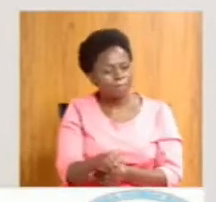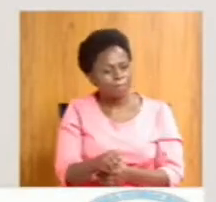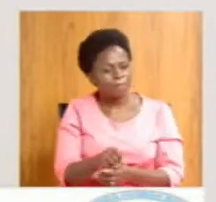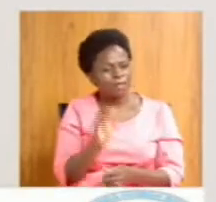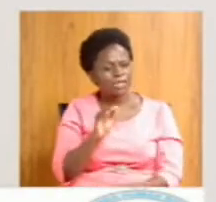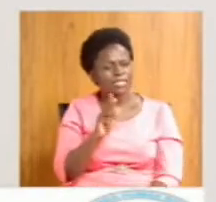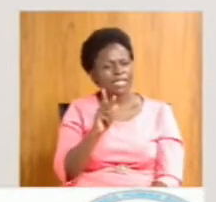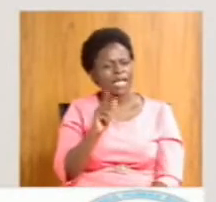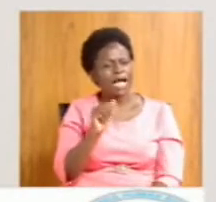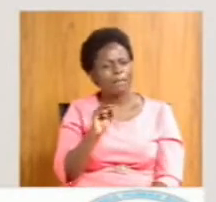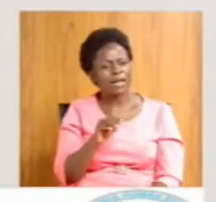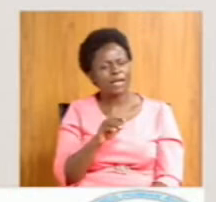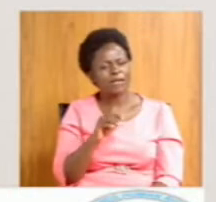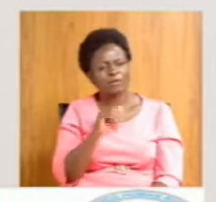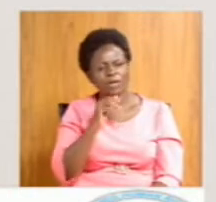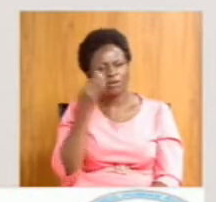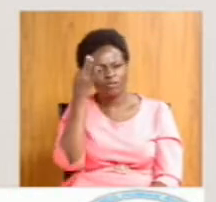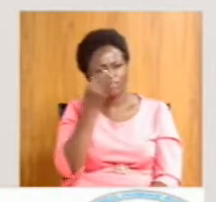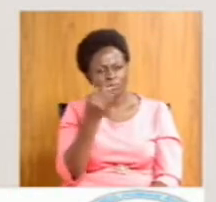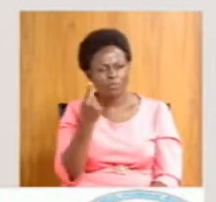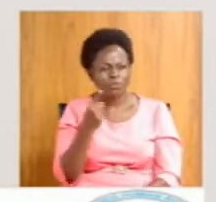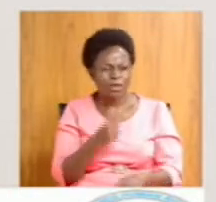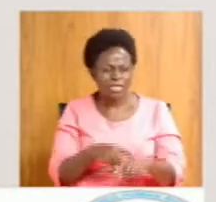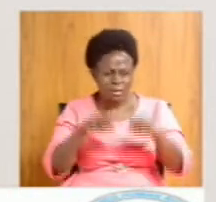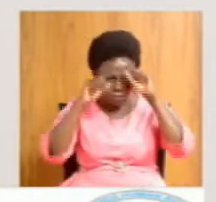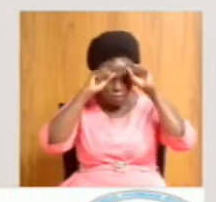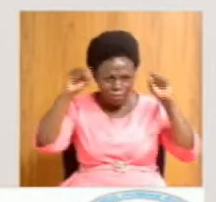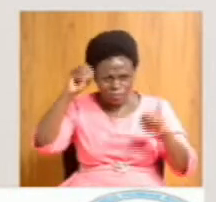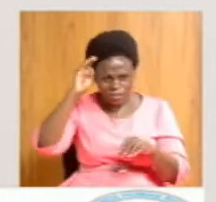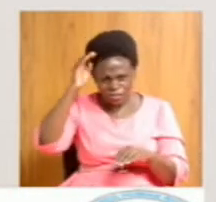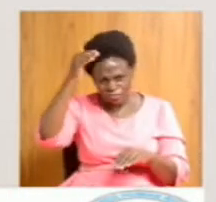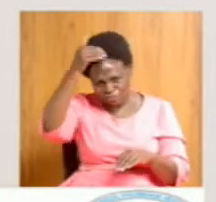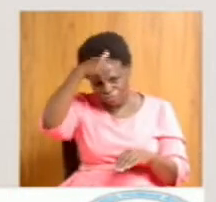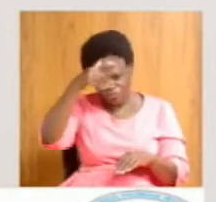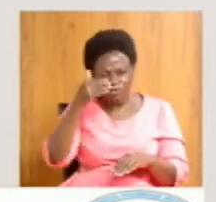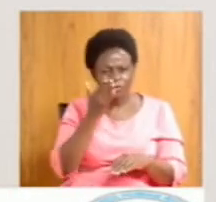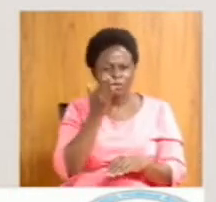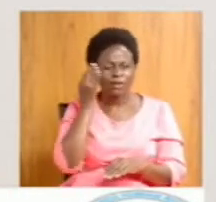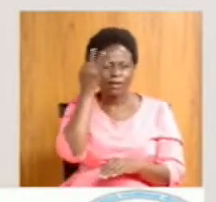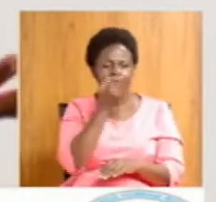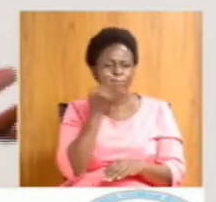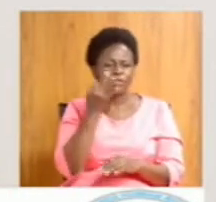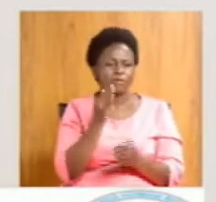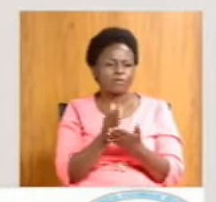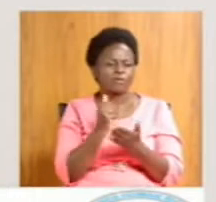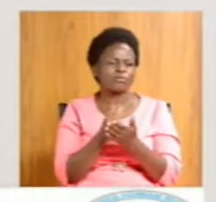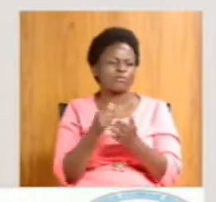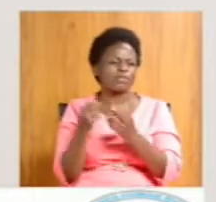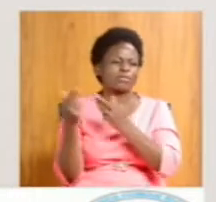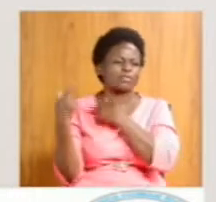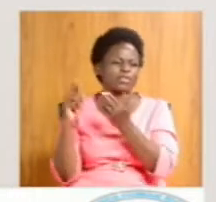asked Kamara whether we are on Facebook you know at one time President Trump was put on Facebook because of irresponsible